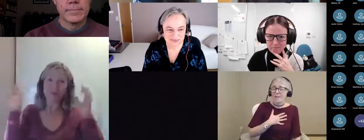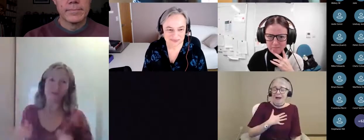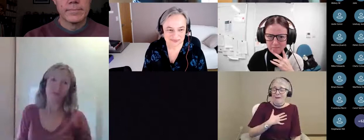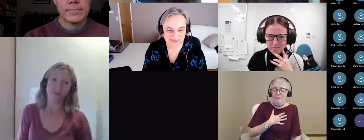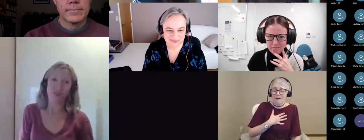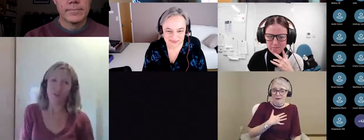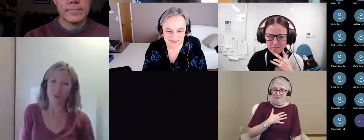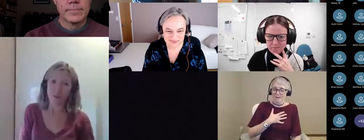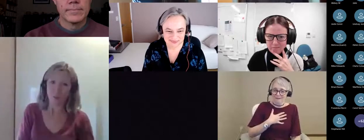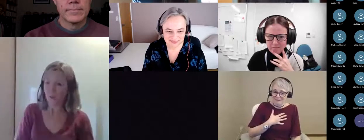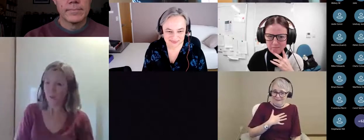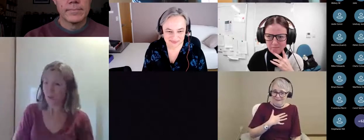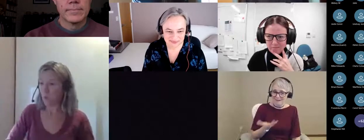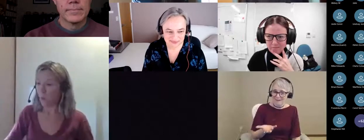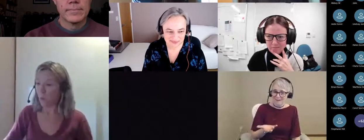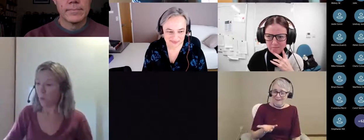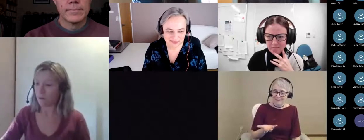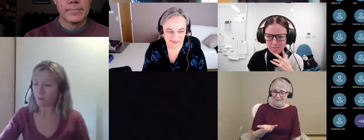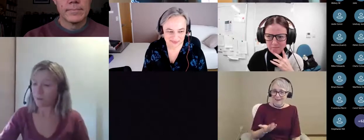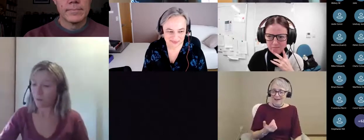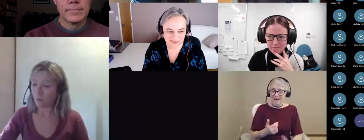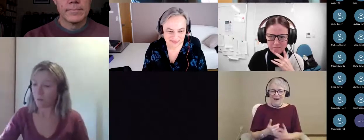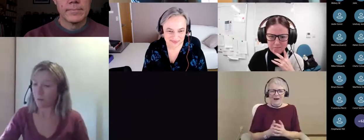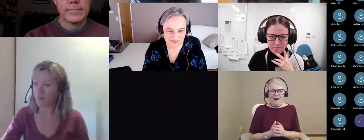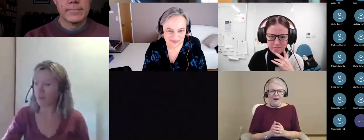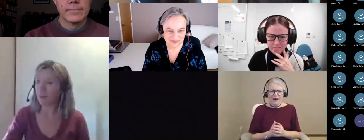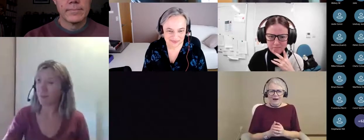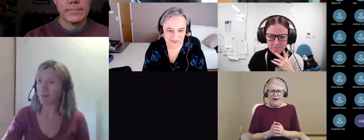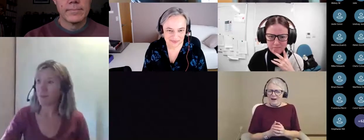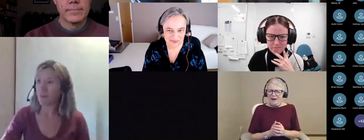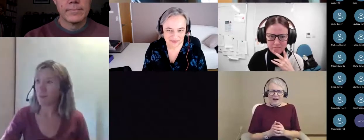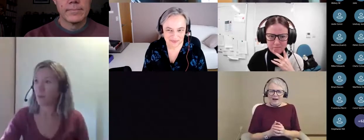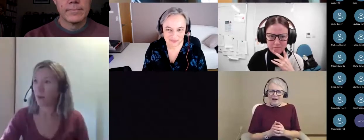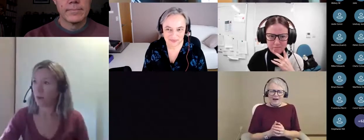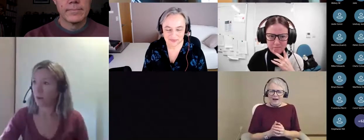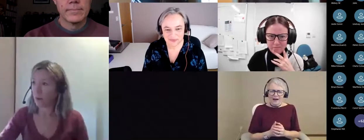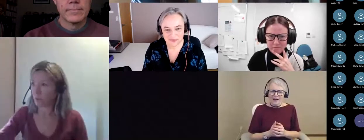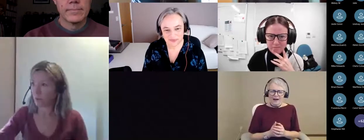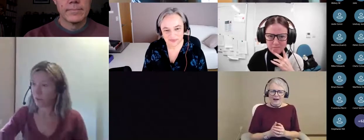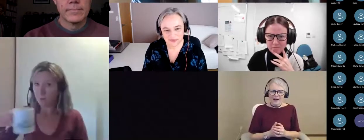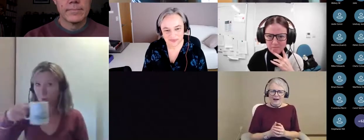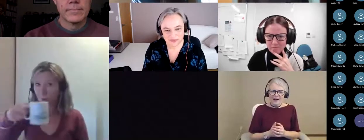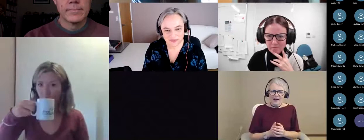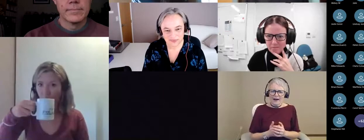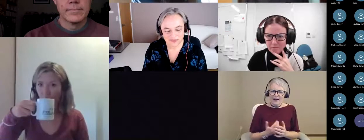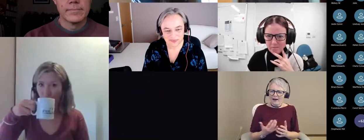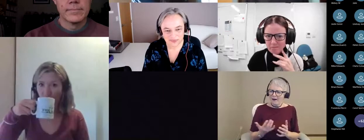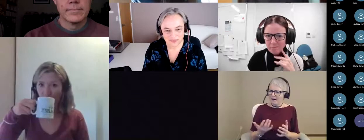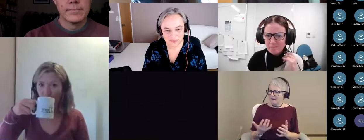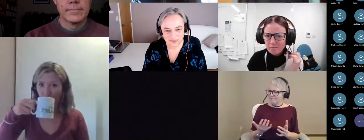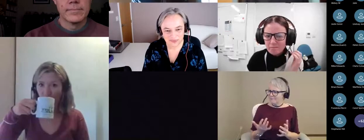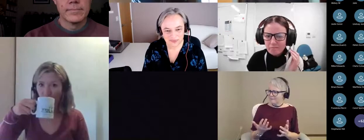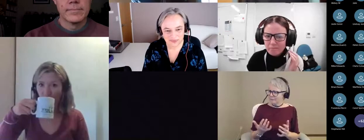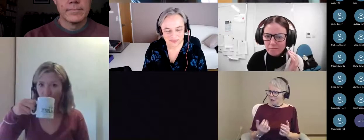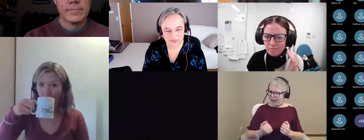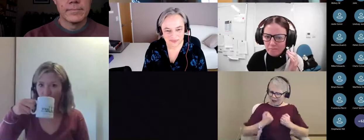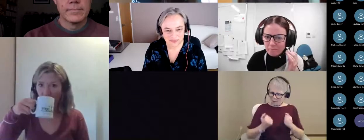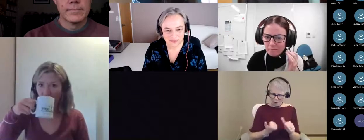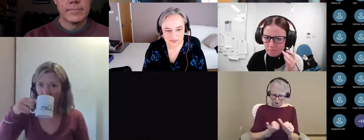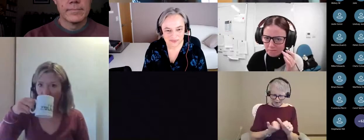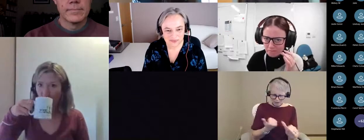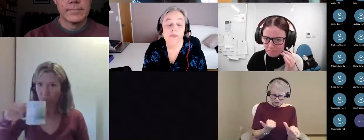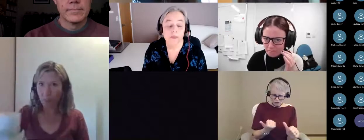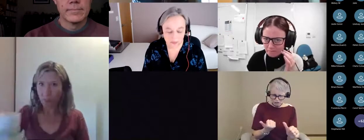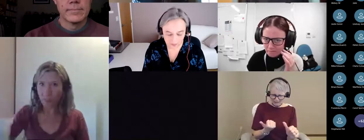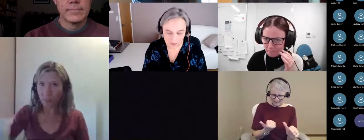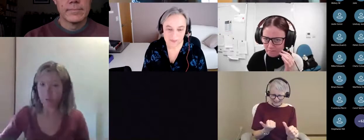Mm-hmm. And what's fascinating to me is that such a small percentage of our industry is even